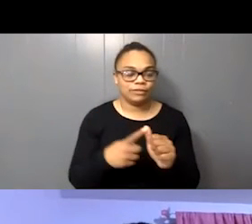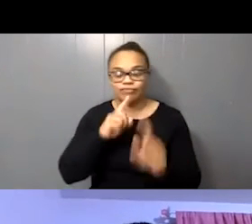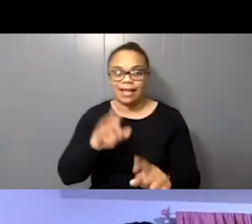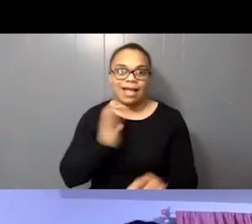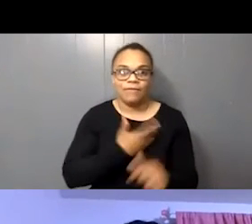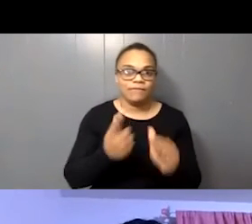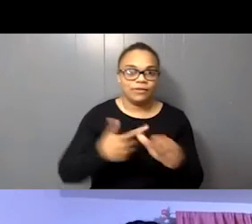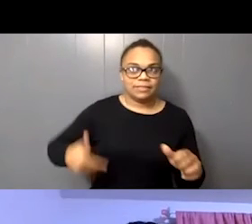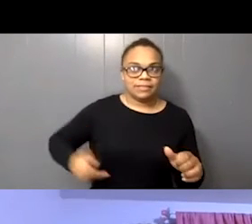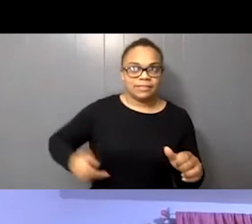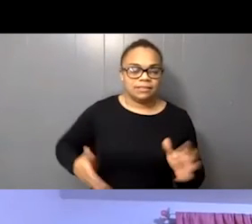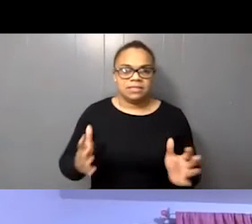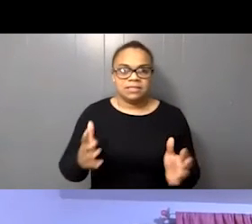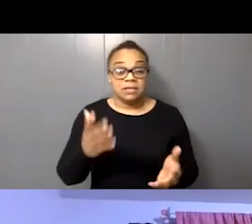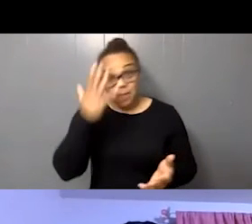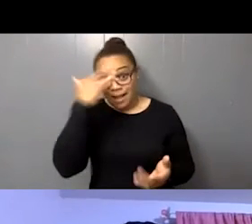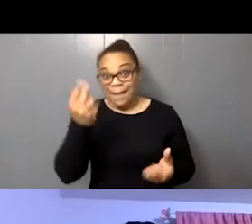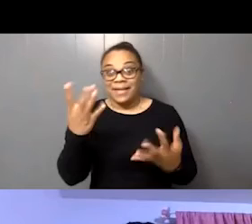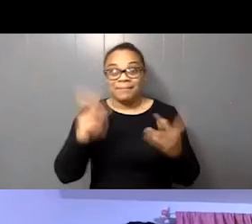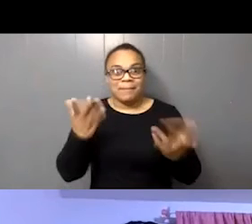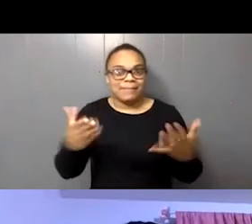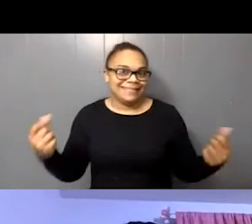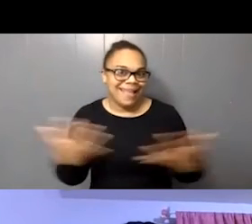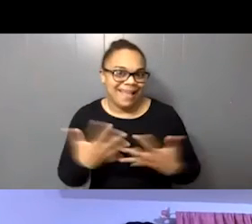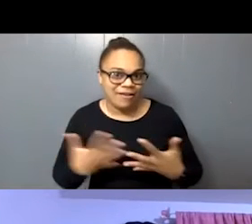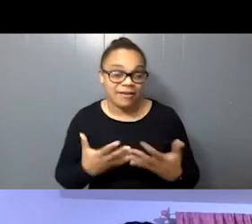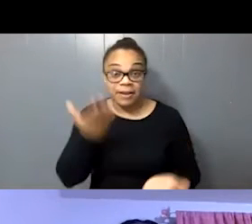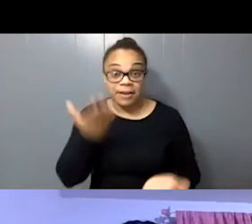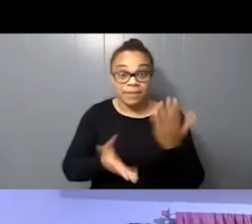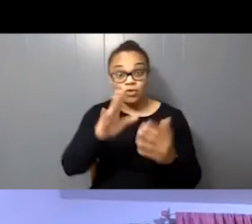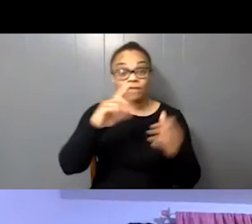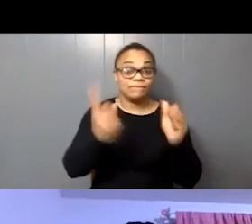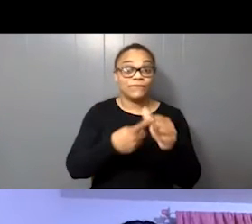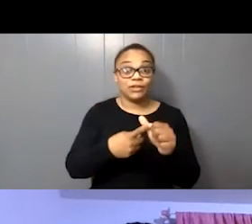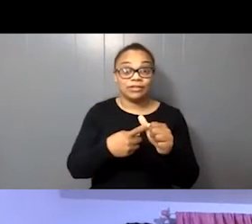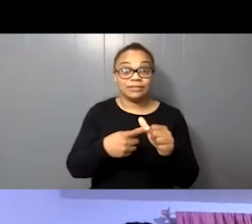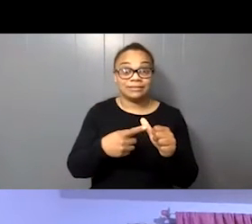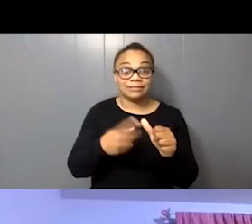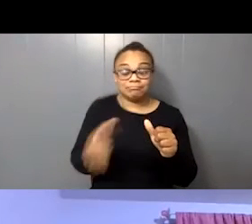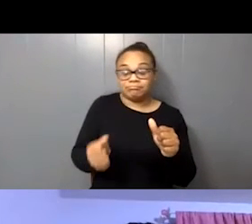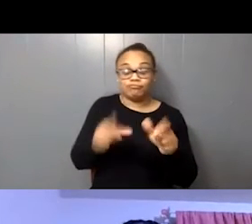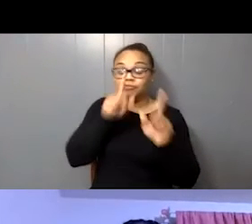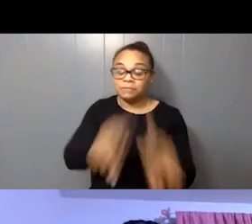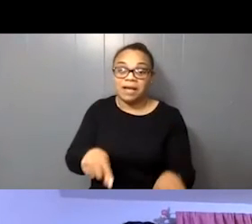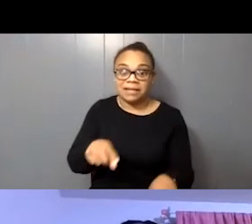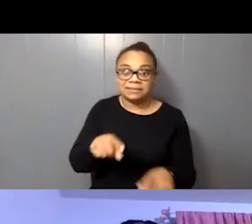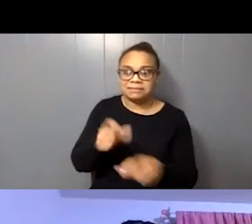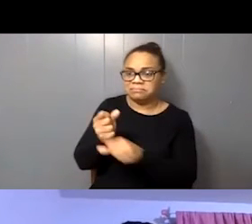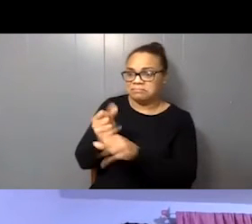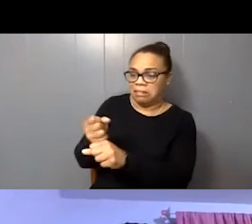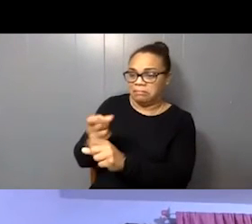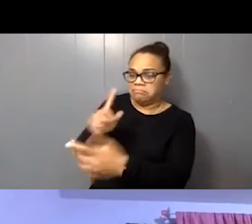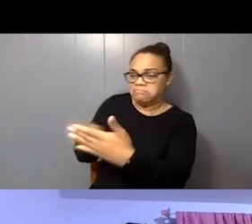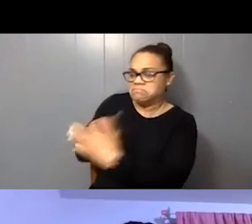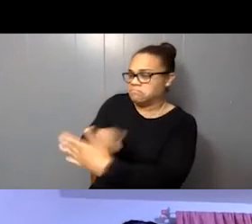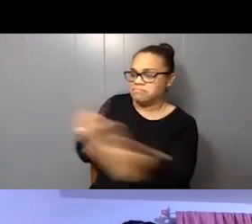that's perfectly fine. Like, your first instinct may be to lash out or immediately question and bombard, and that's okay. But it's something